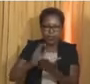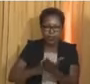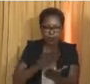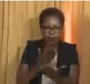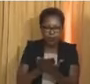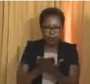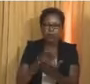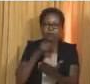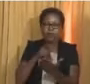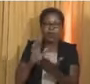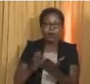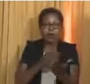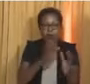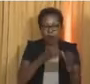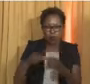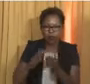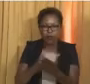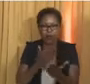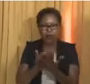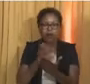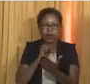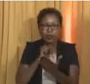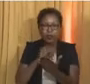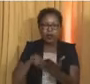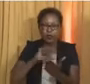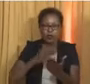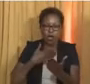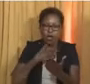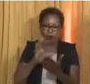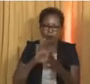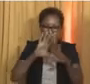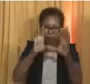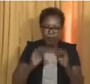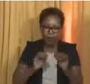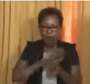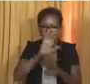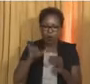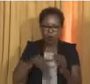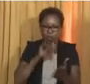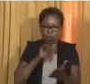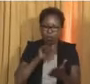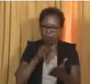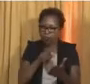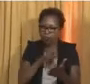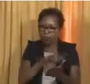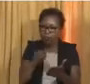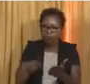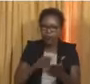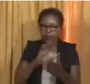done, and we have summarized all those submissions in our